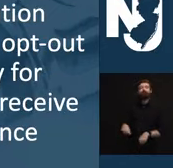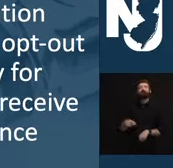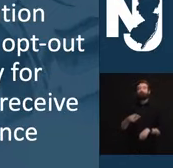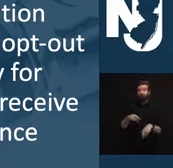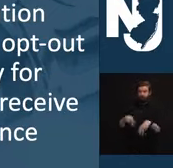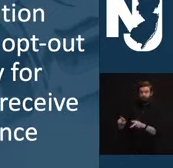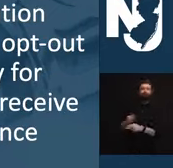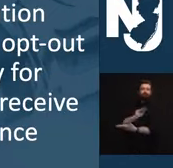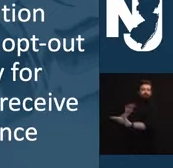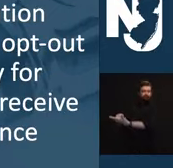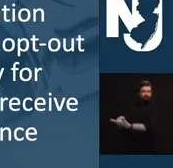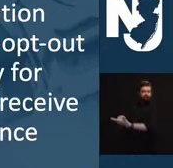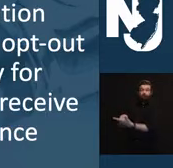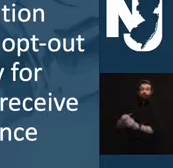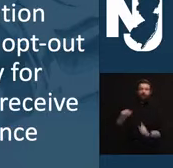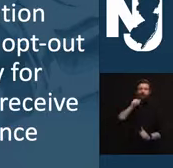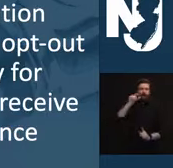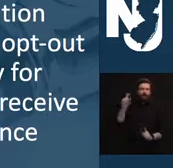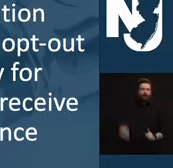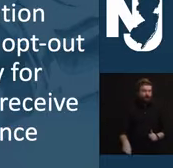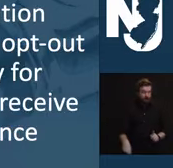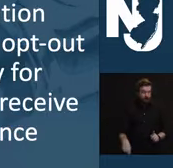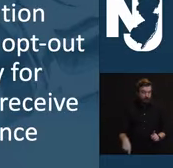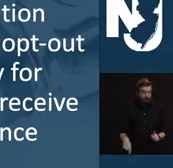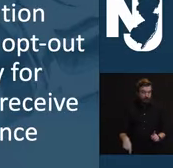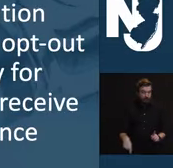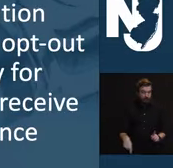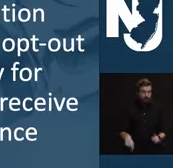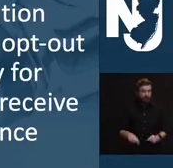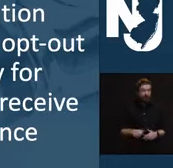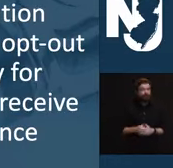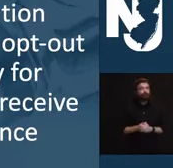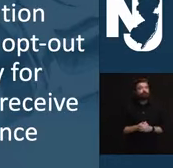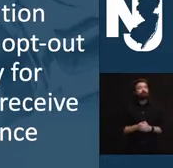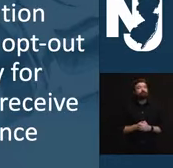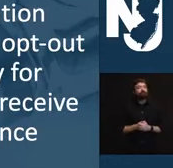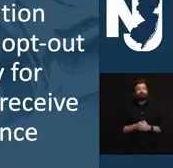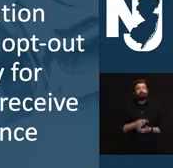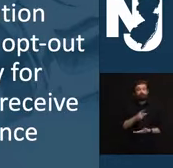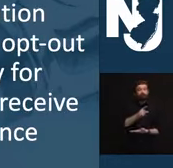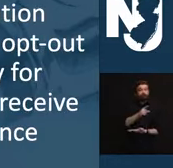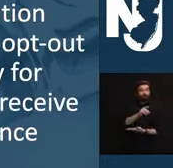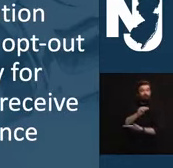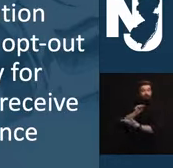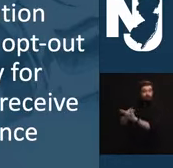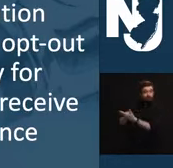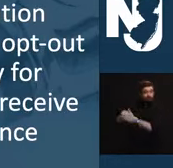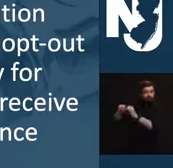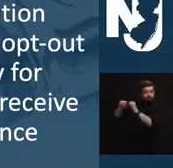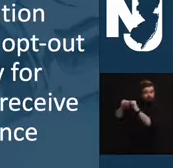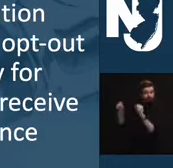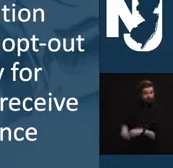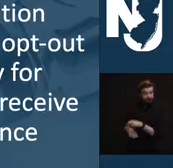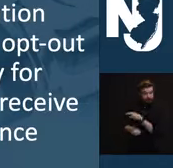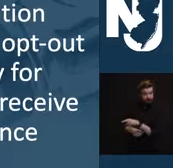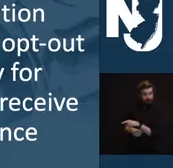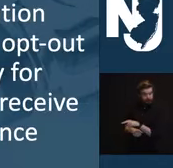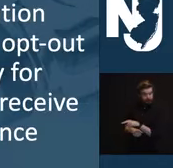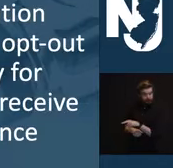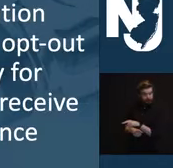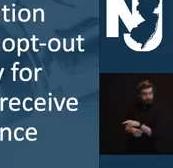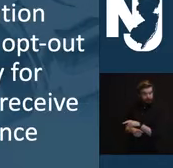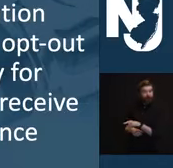which I hope is sooner than later, individuals who enrolled due to the COVID-19 vaccine will be afforded the opportunity to